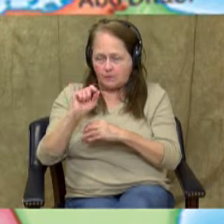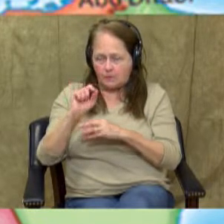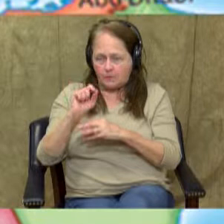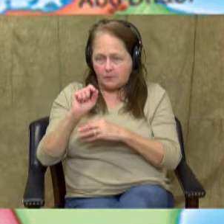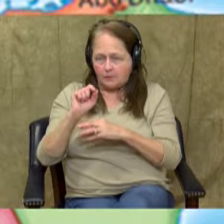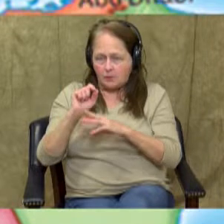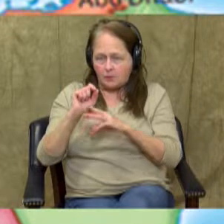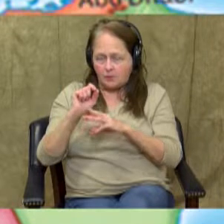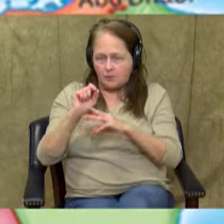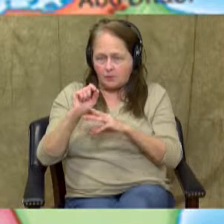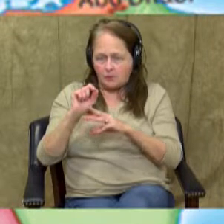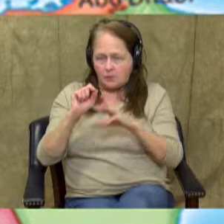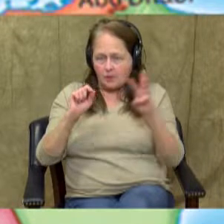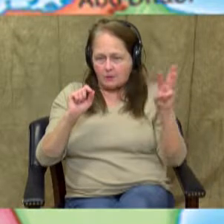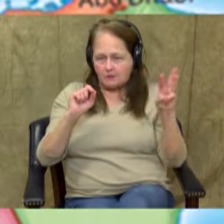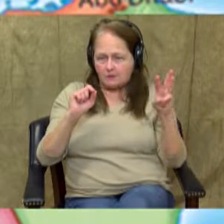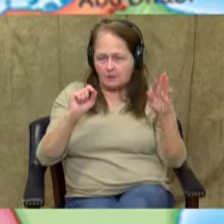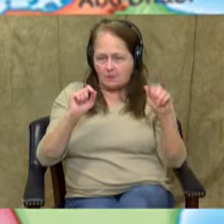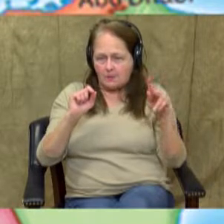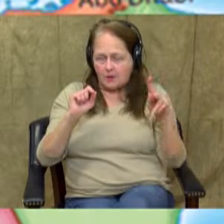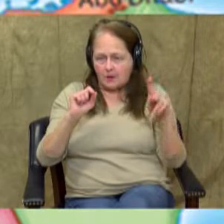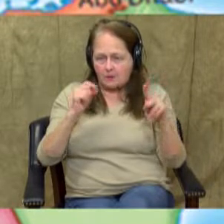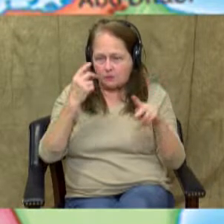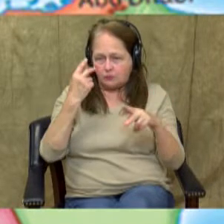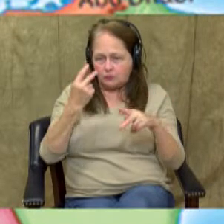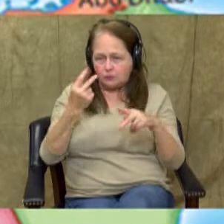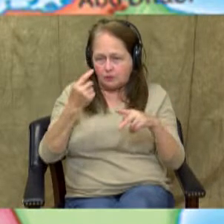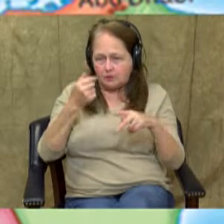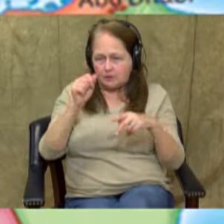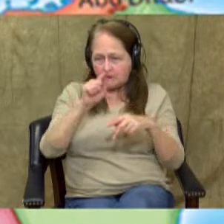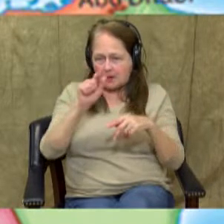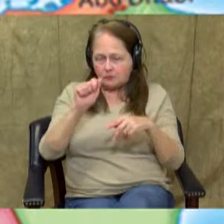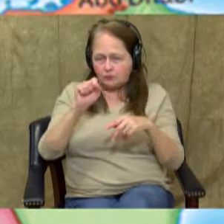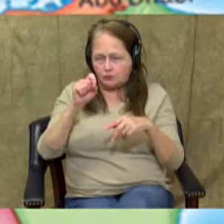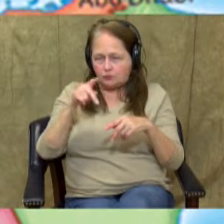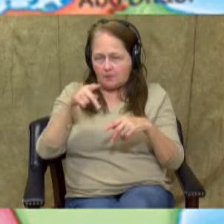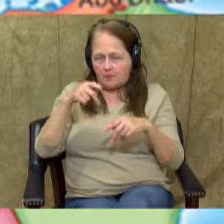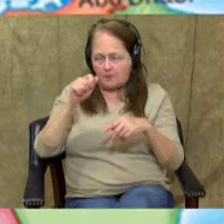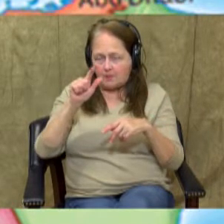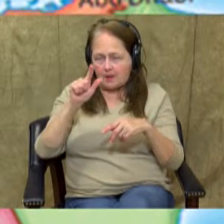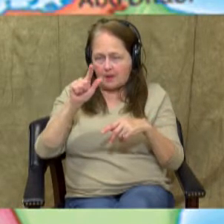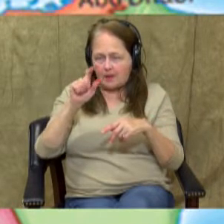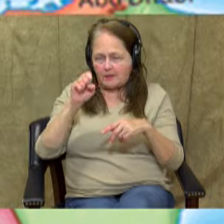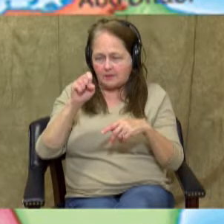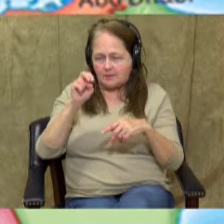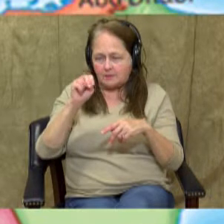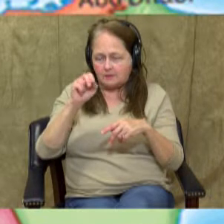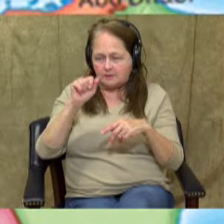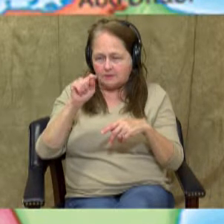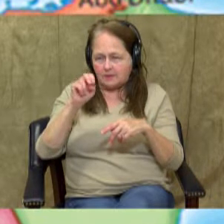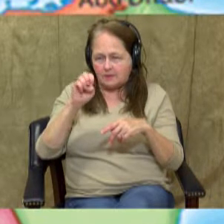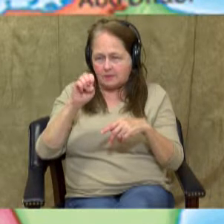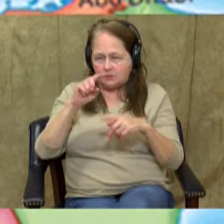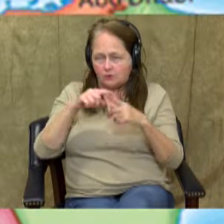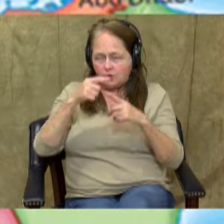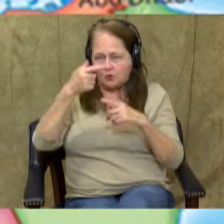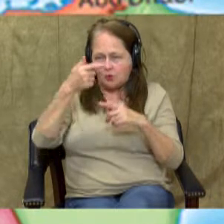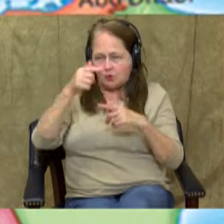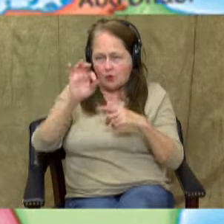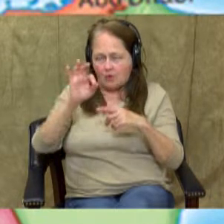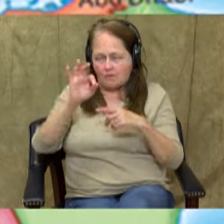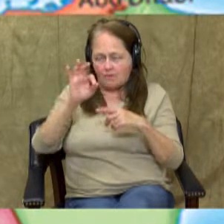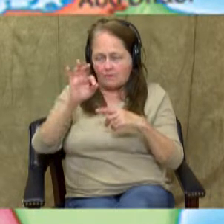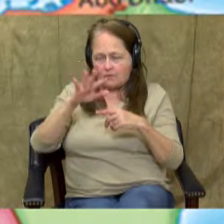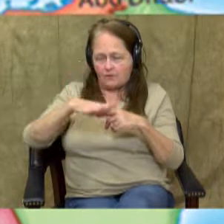and the Gaza Strip, which are 2 Palestinian territories. And now moving to the Persian Gulf region, we have the